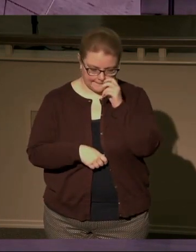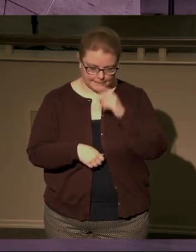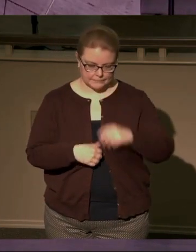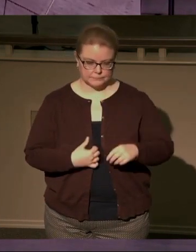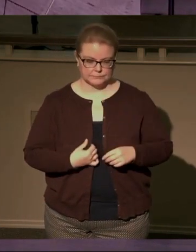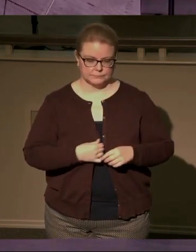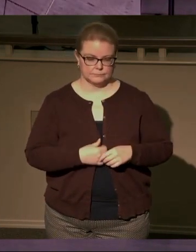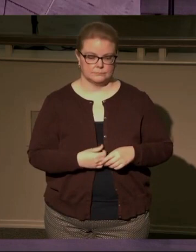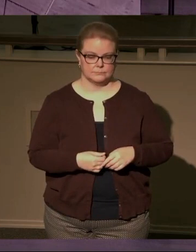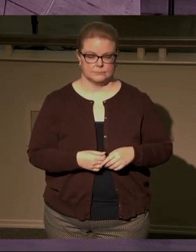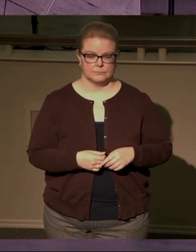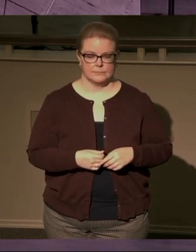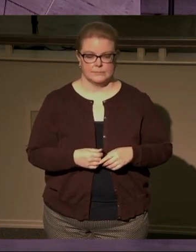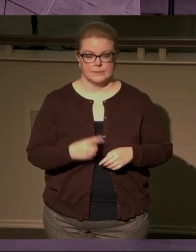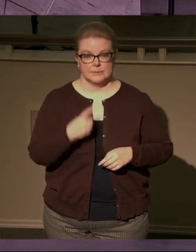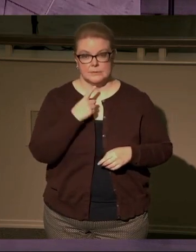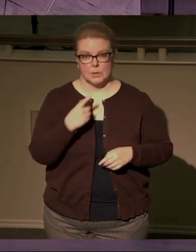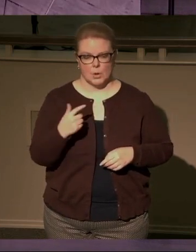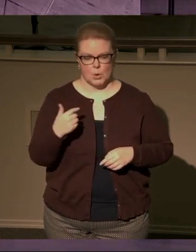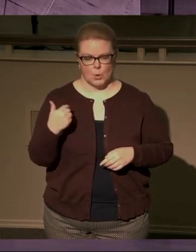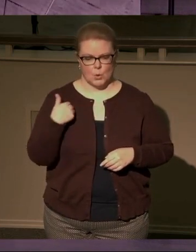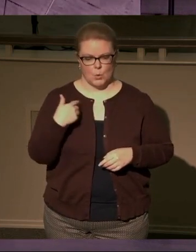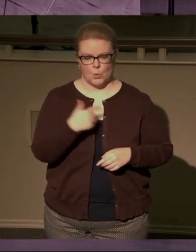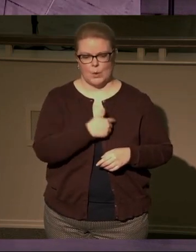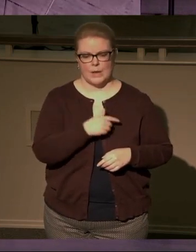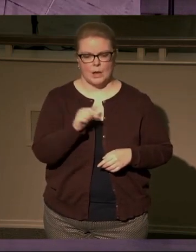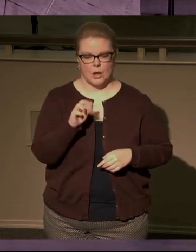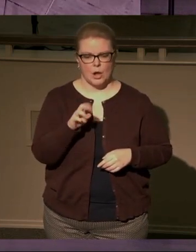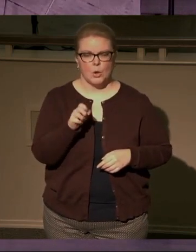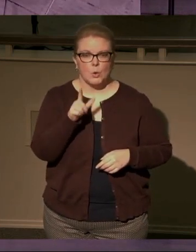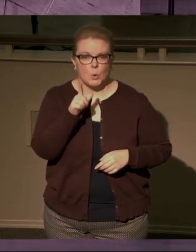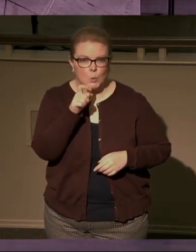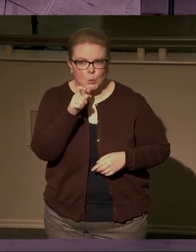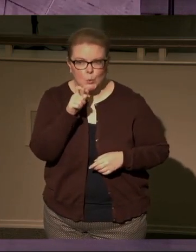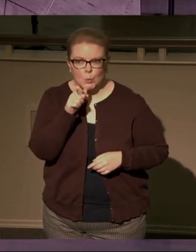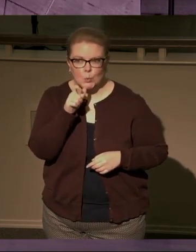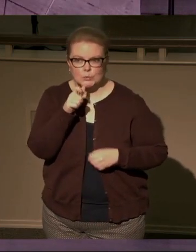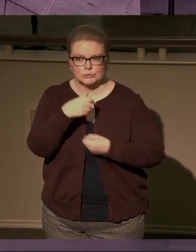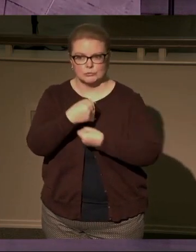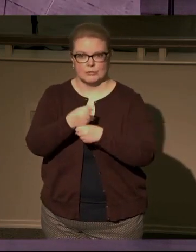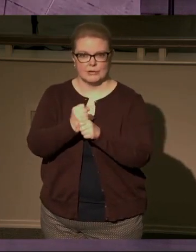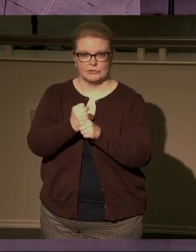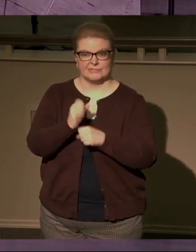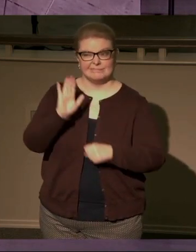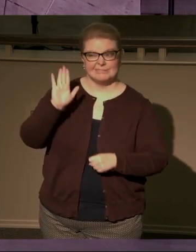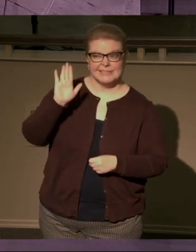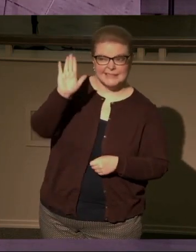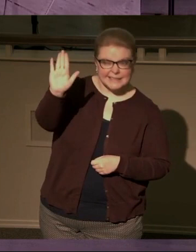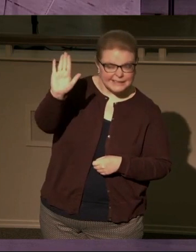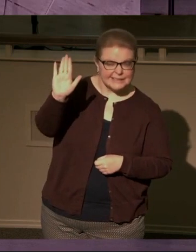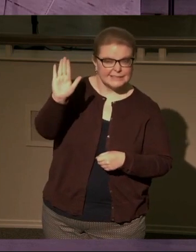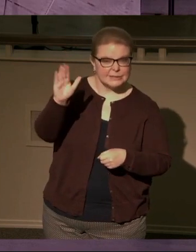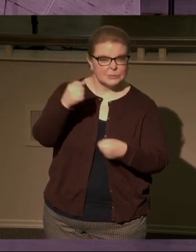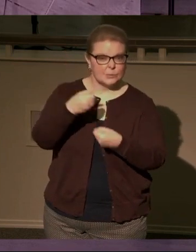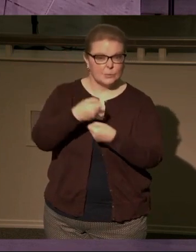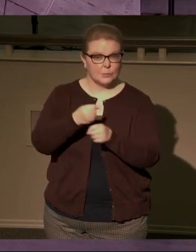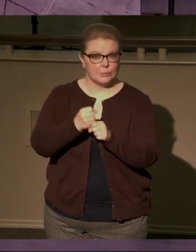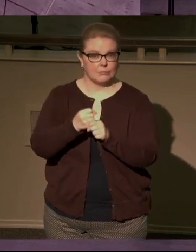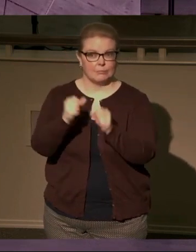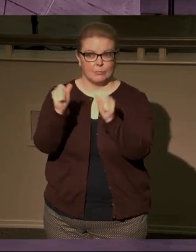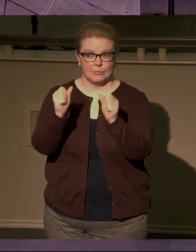For we are whose workmanship? His workmanship.